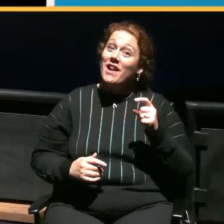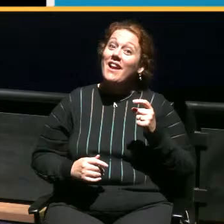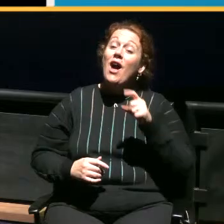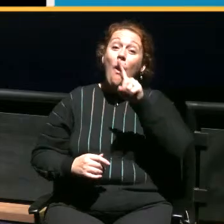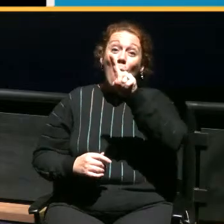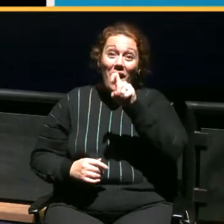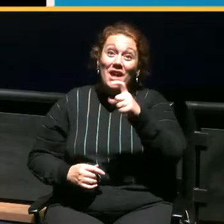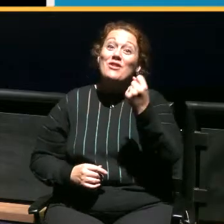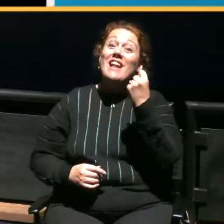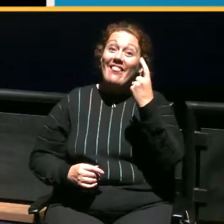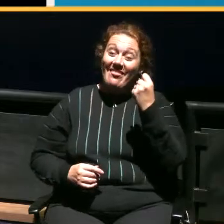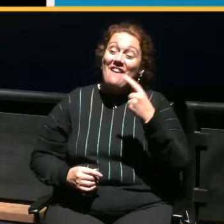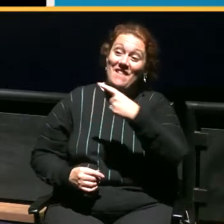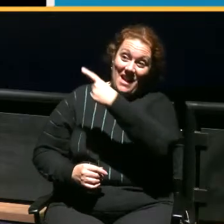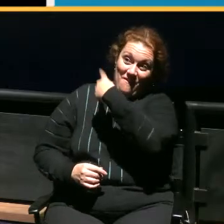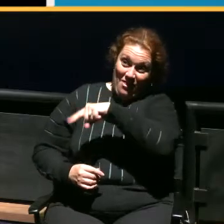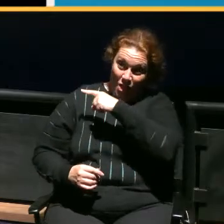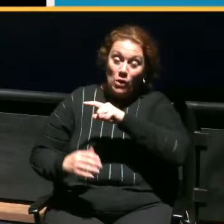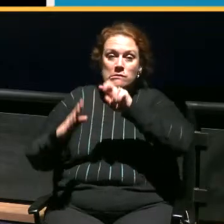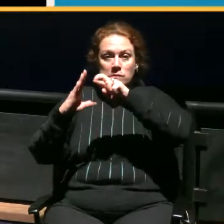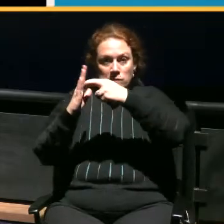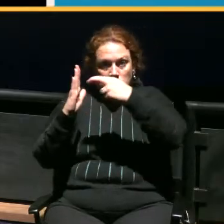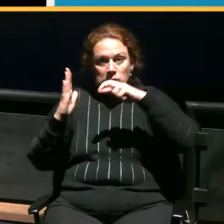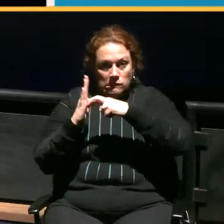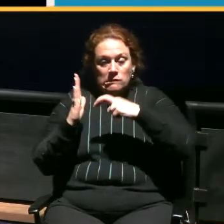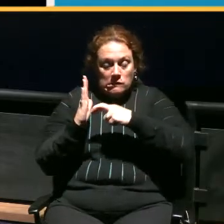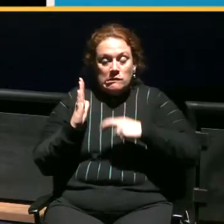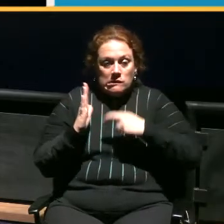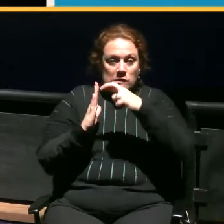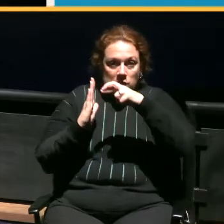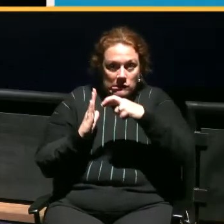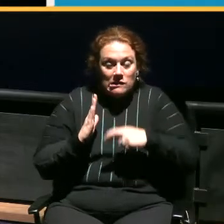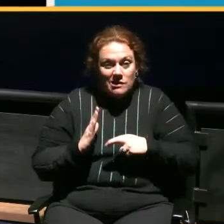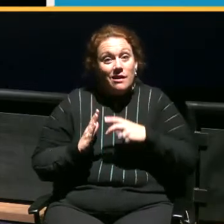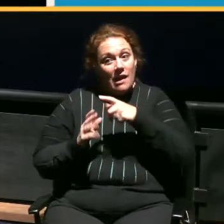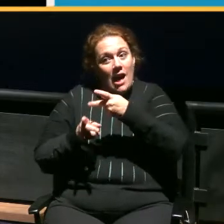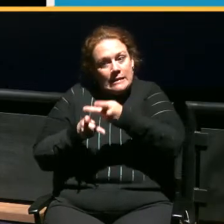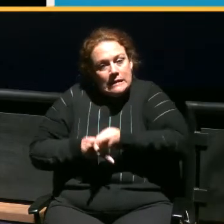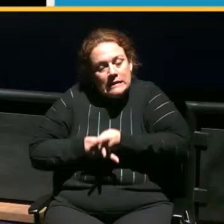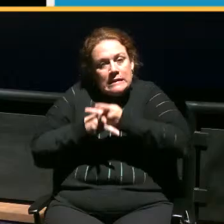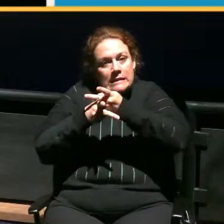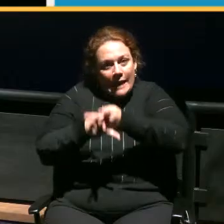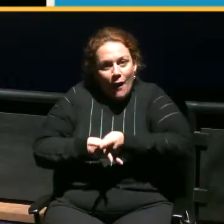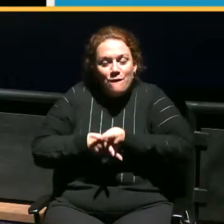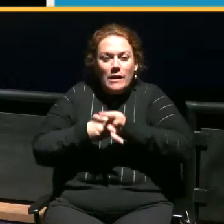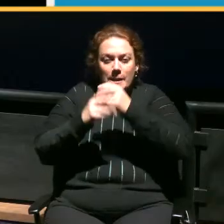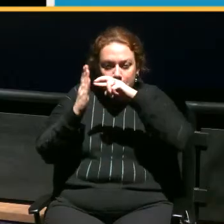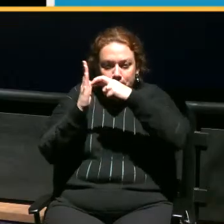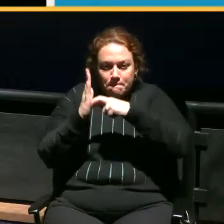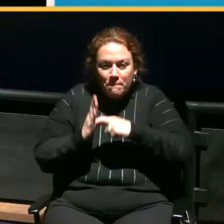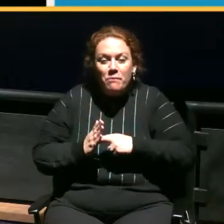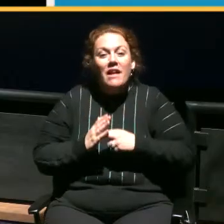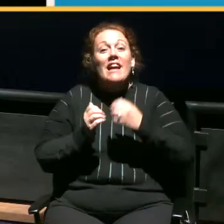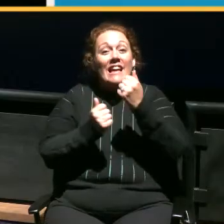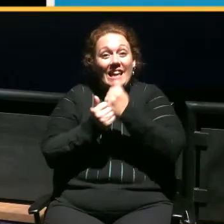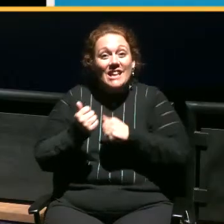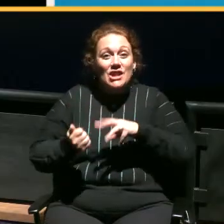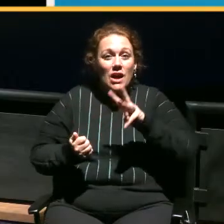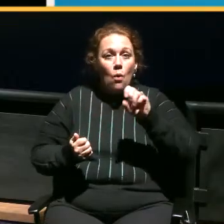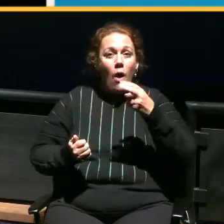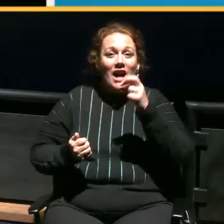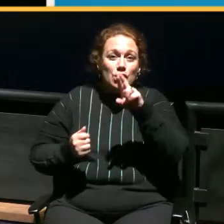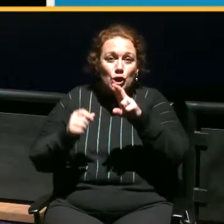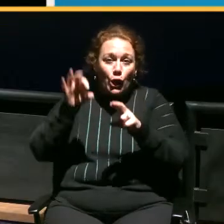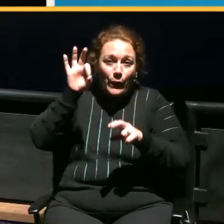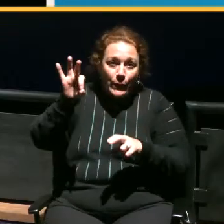so, and this was all put together, really carefully. What they did is they put a washer with each one of these screws,